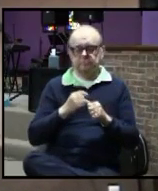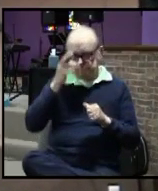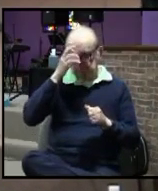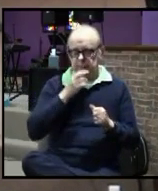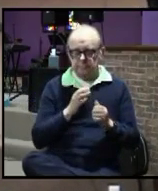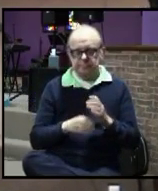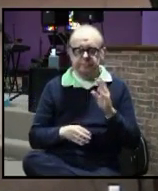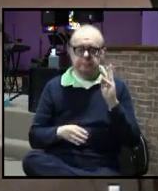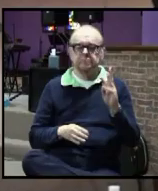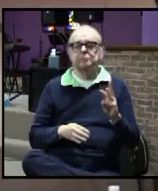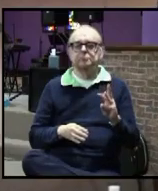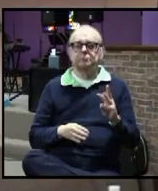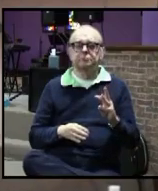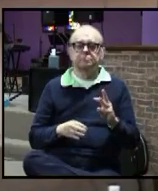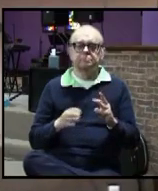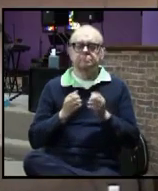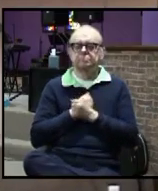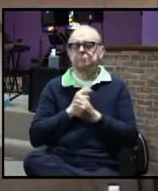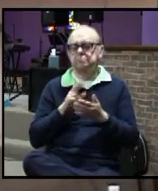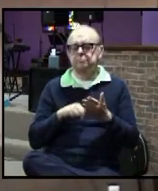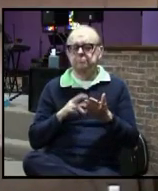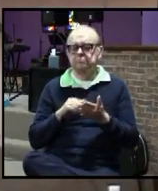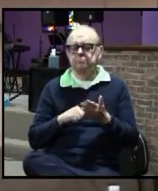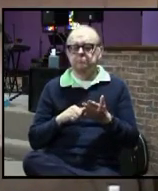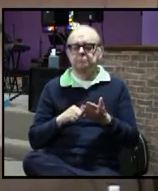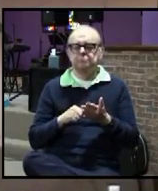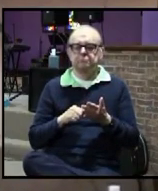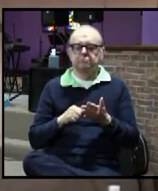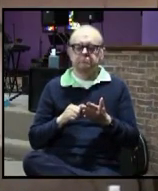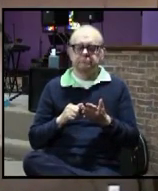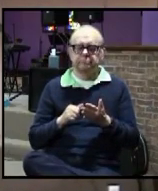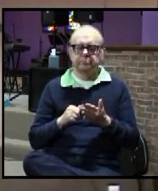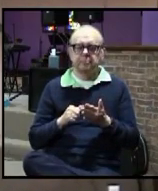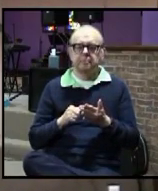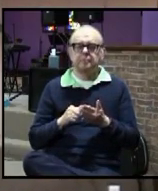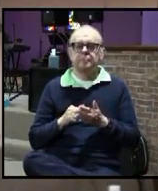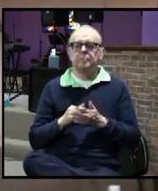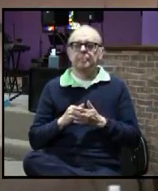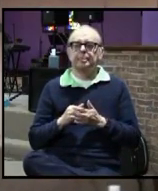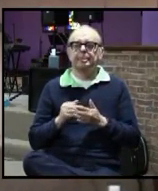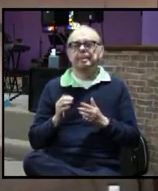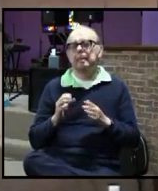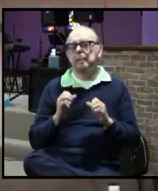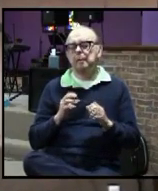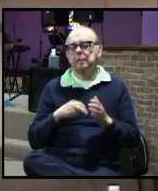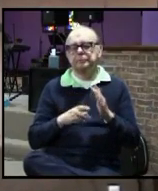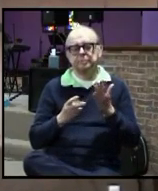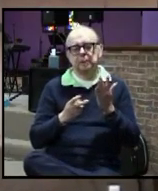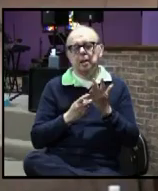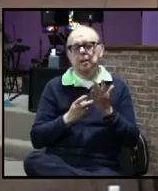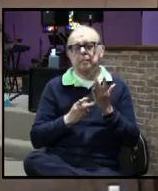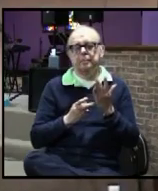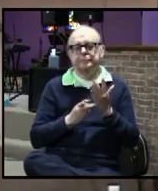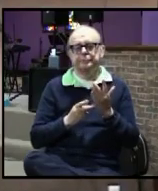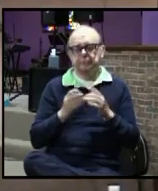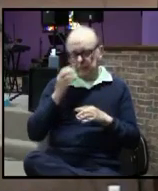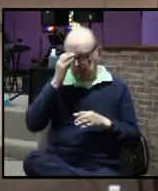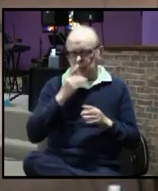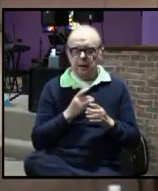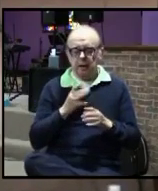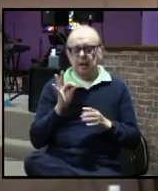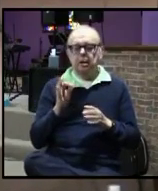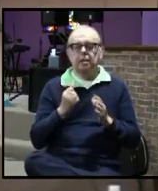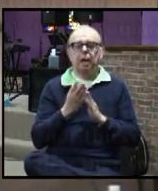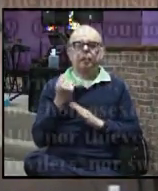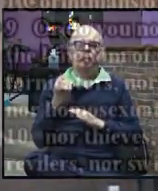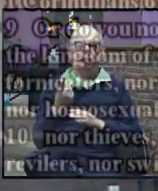1 Corinthians chapter 6, I love reading this because of the first part, it kind of sounds off. This is the Apostle Paul writing in 1 Corinthians 6,